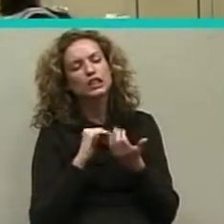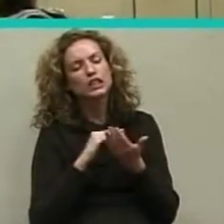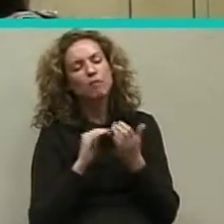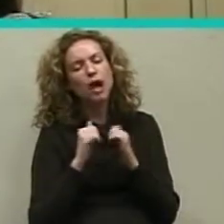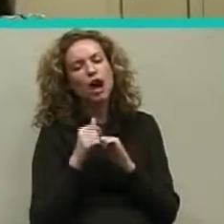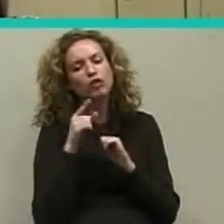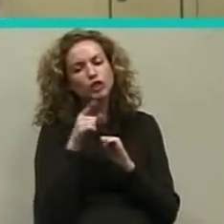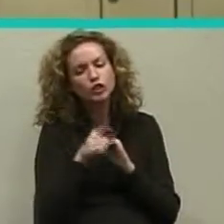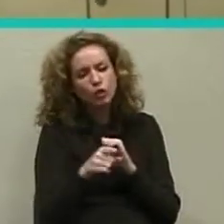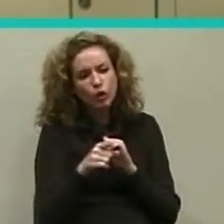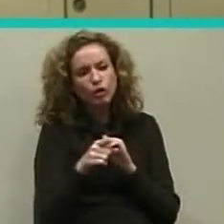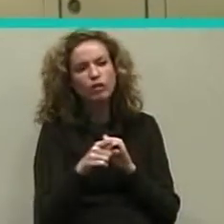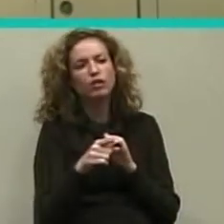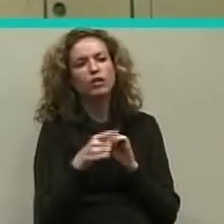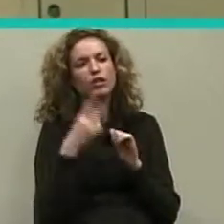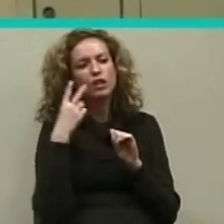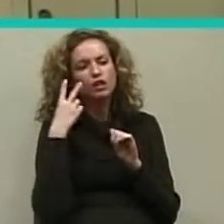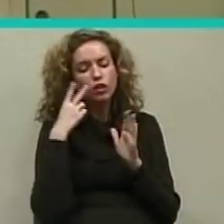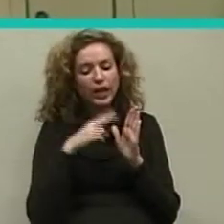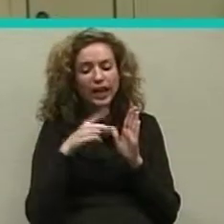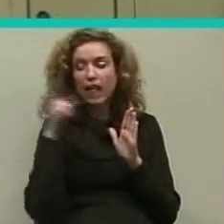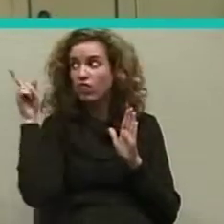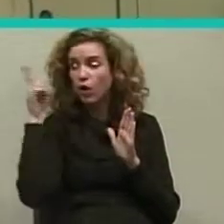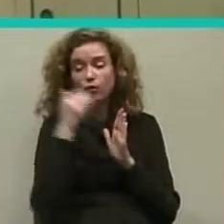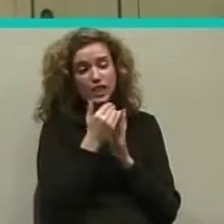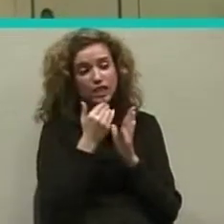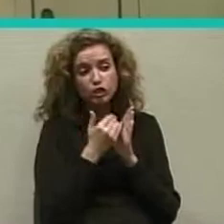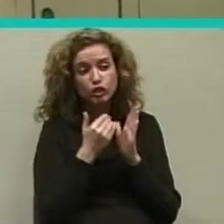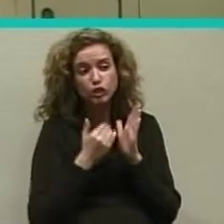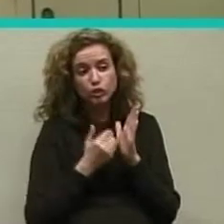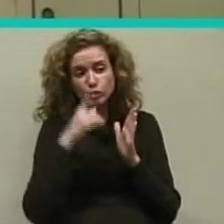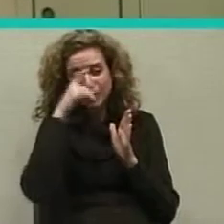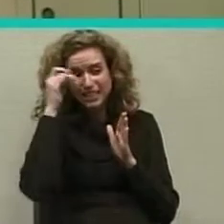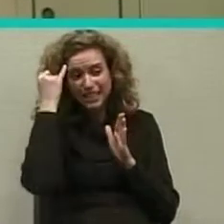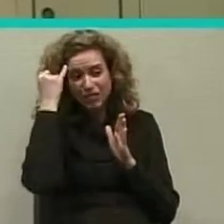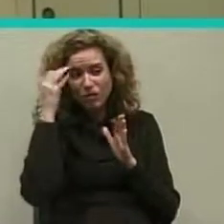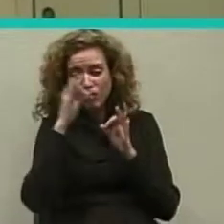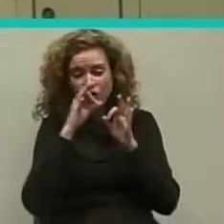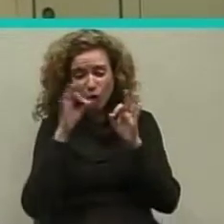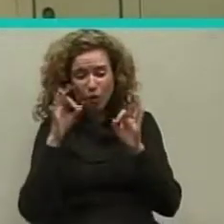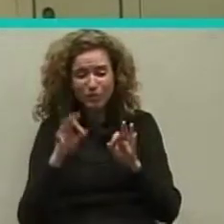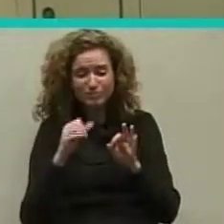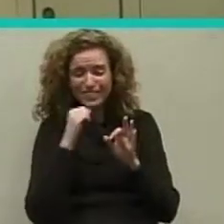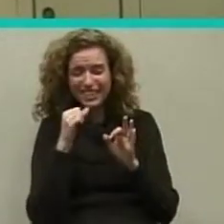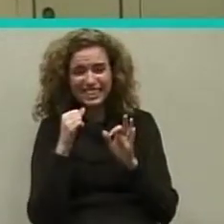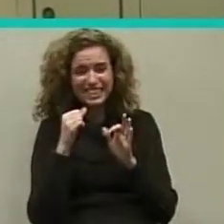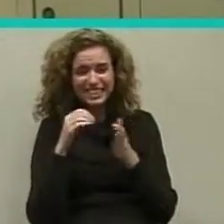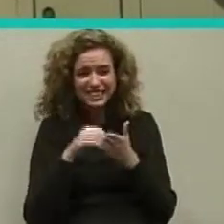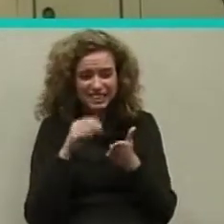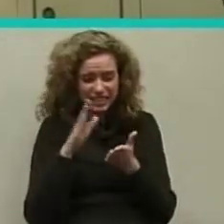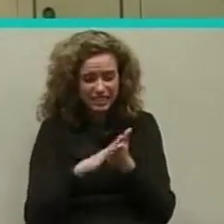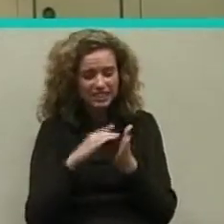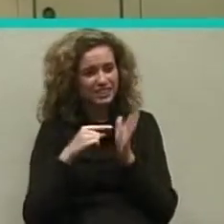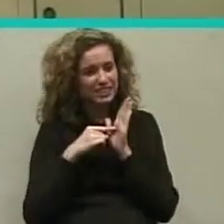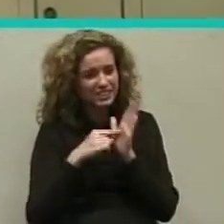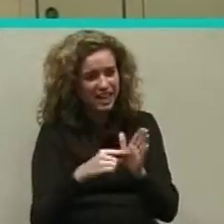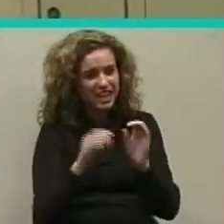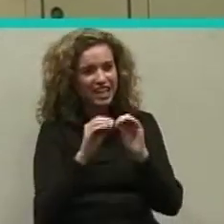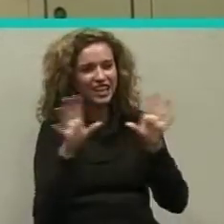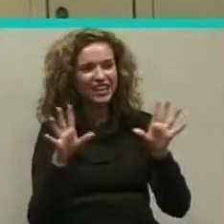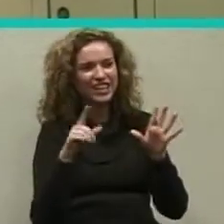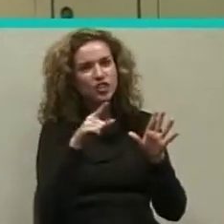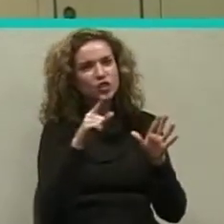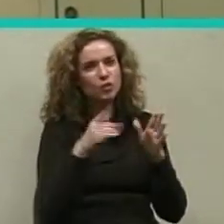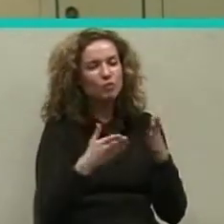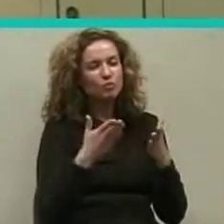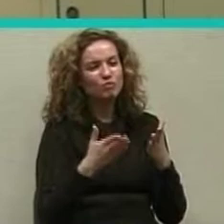these issues on your form, because if your form doesn't direct you to do it, you tend to oversee it or to overlook doing it. And these are the things that get you in trouble